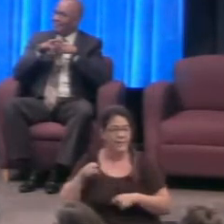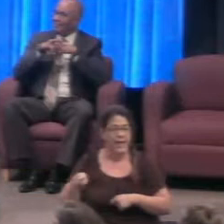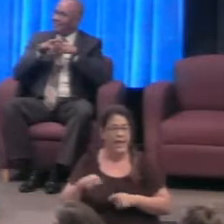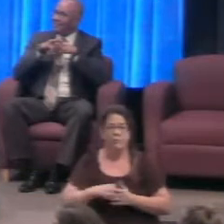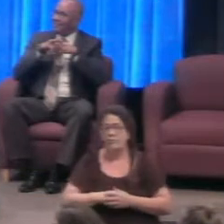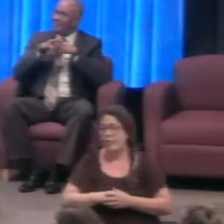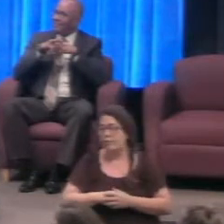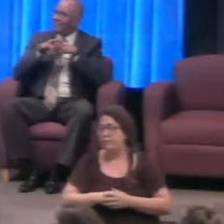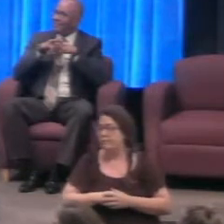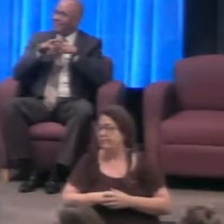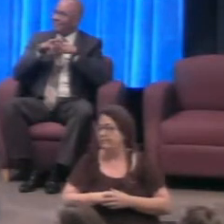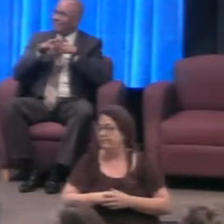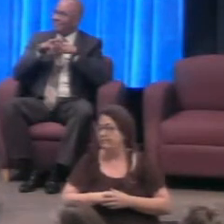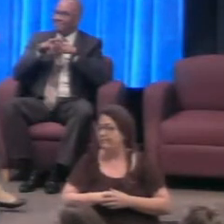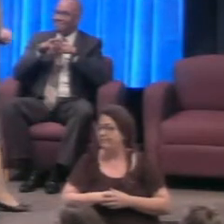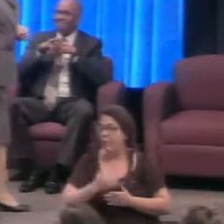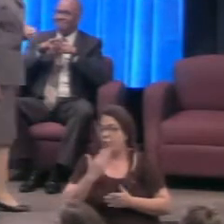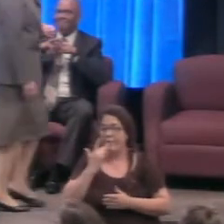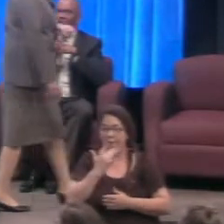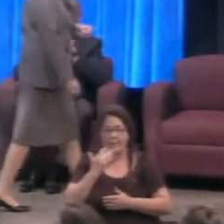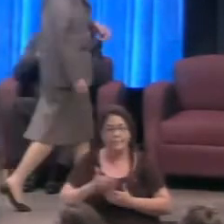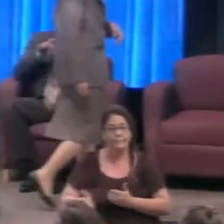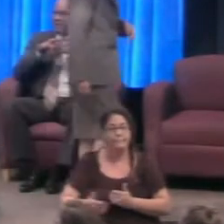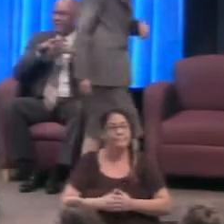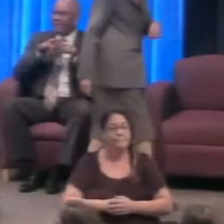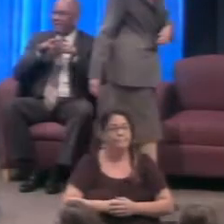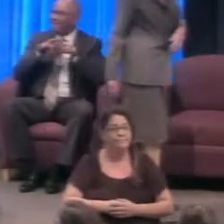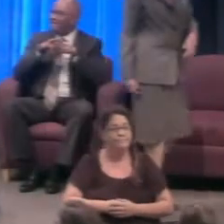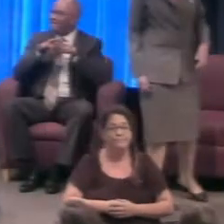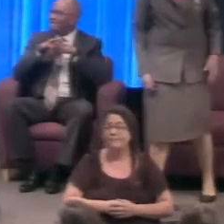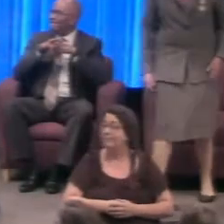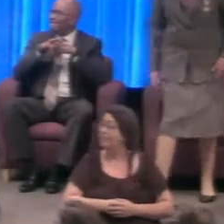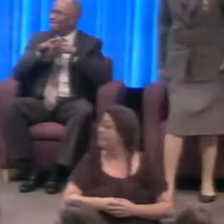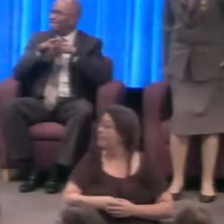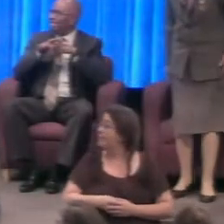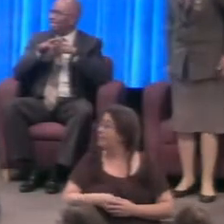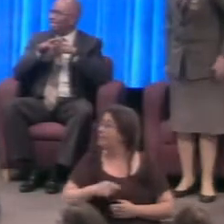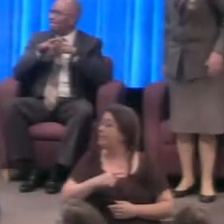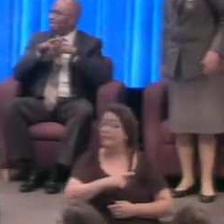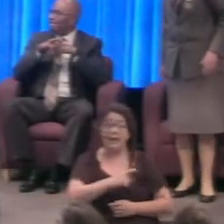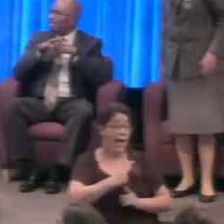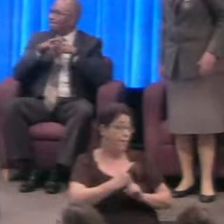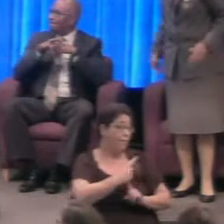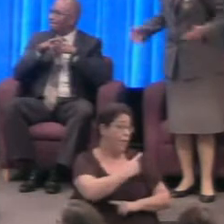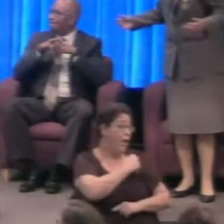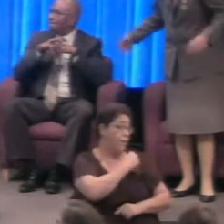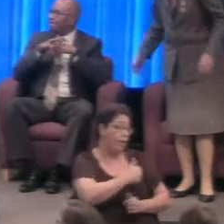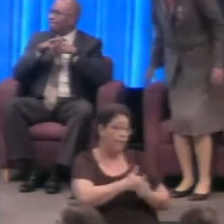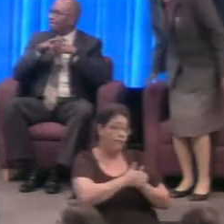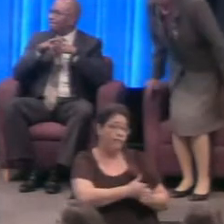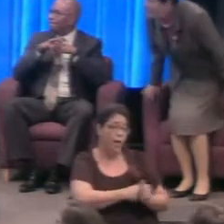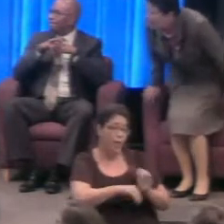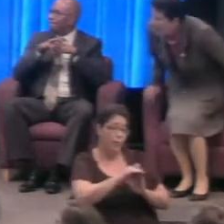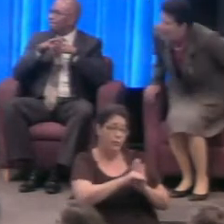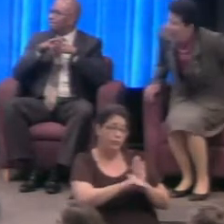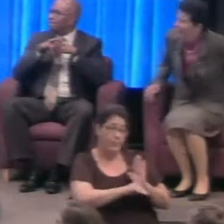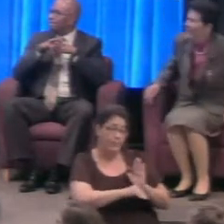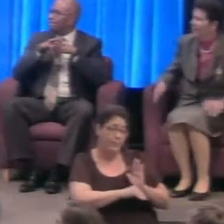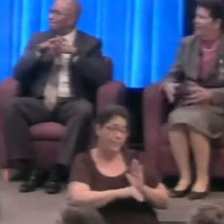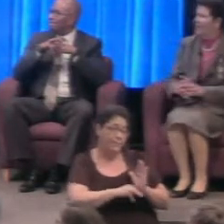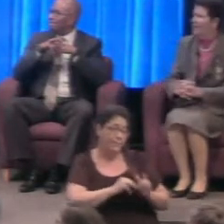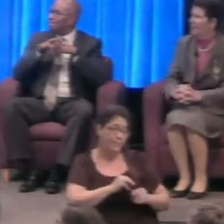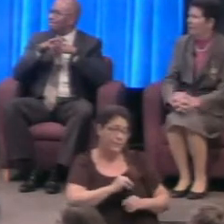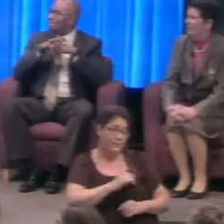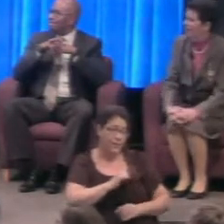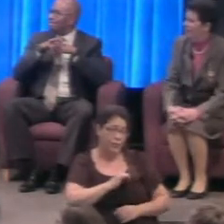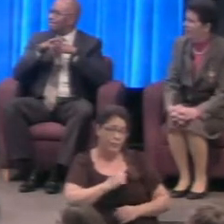life. Thank you, Mr. Peebles. Now, I'd like to go a little off script here, and I apologize, Ms. Miller,